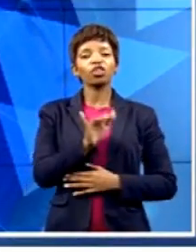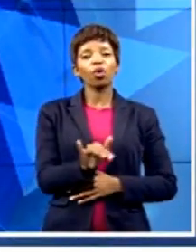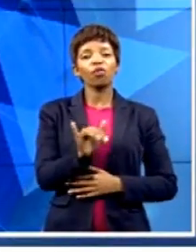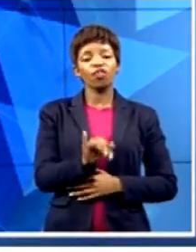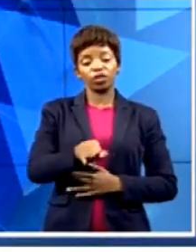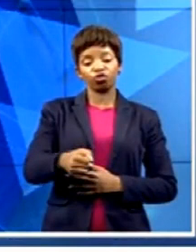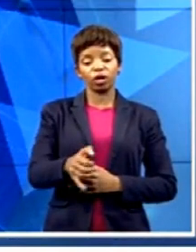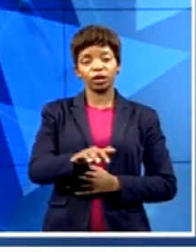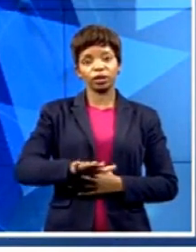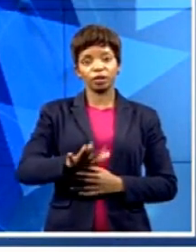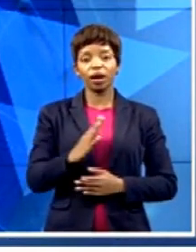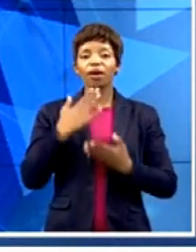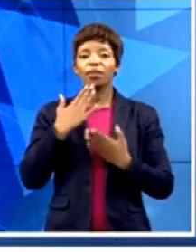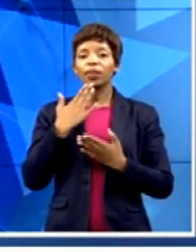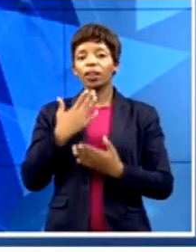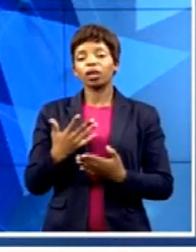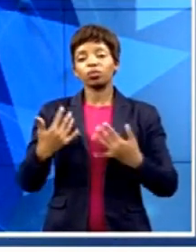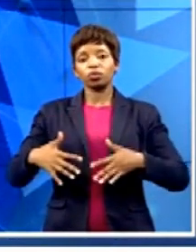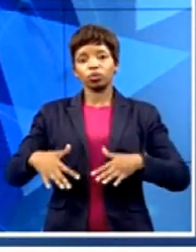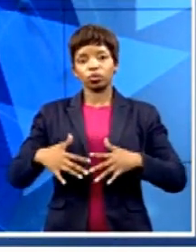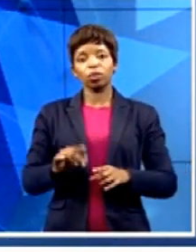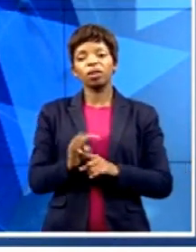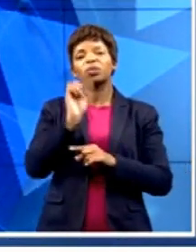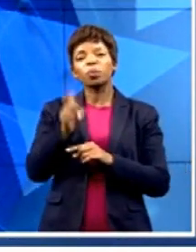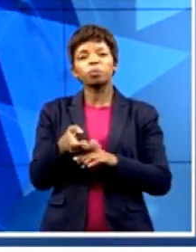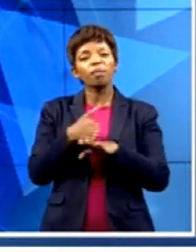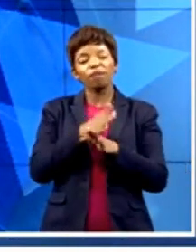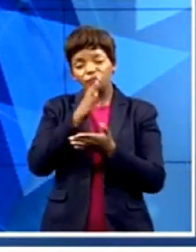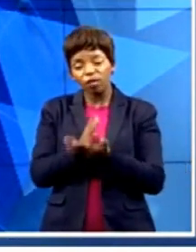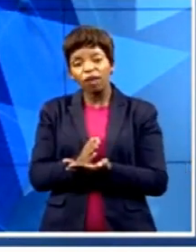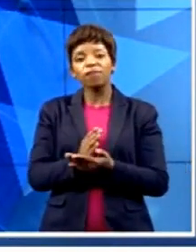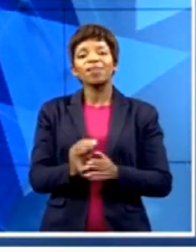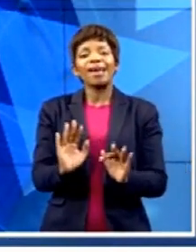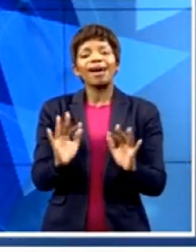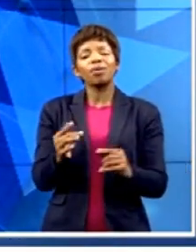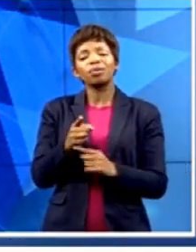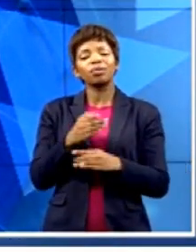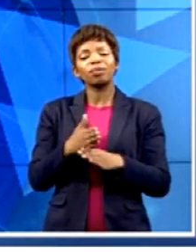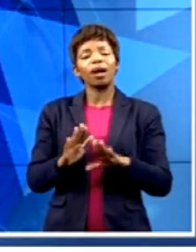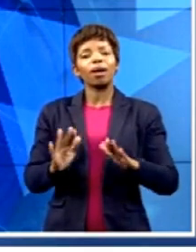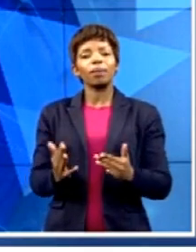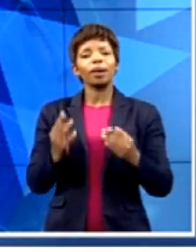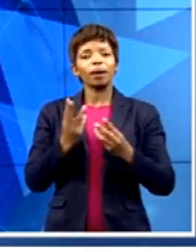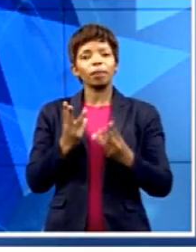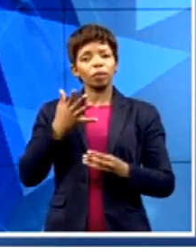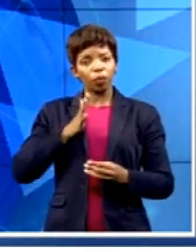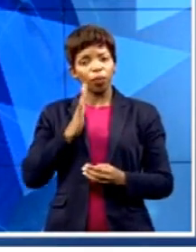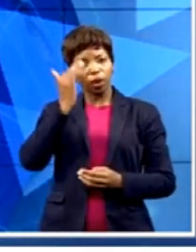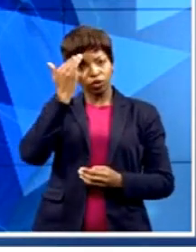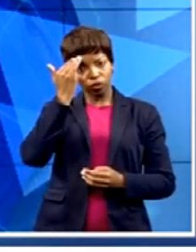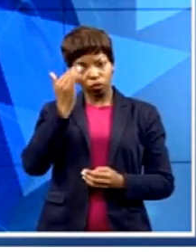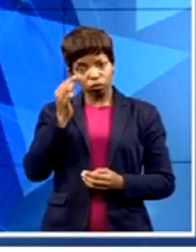question with regards to how this will actually work. People want to know in terms of when this mobile unit comes to the area, what's the